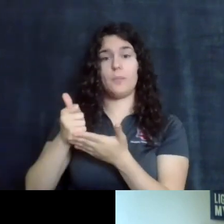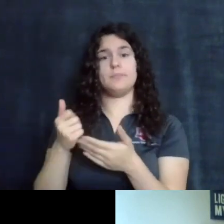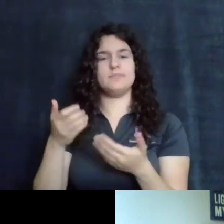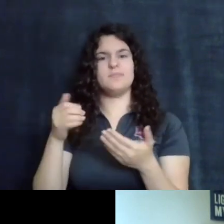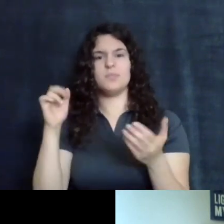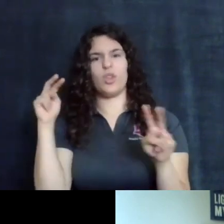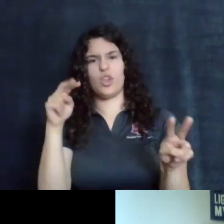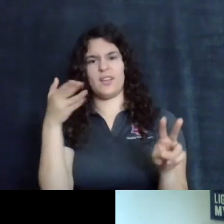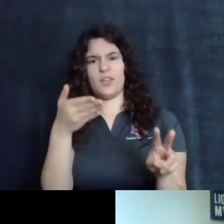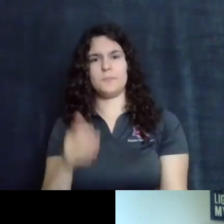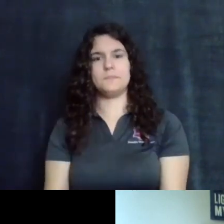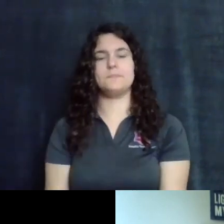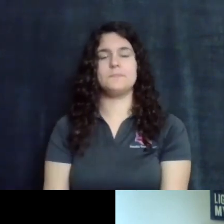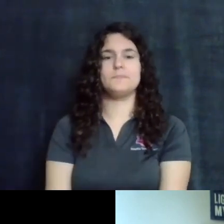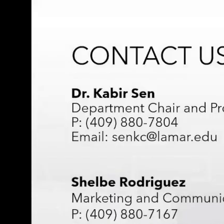counselor.